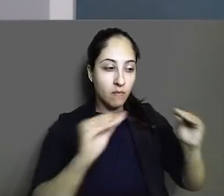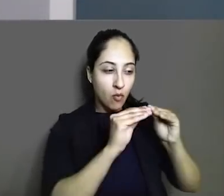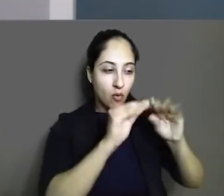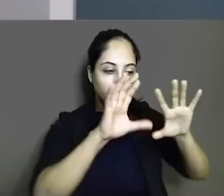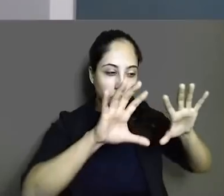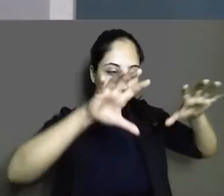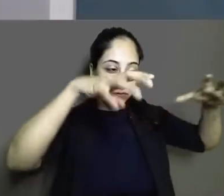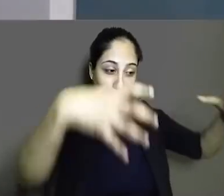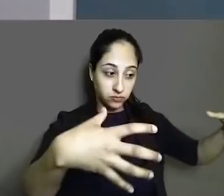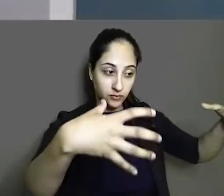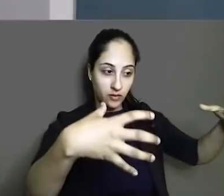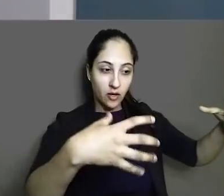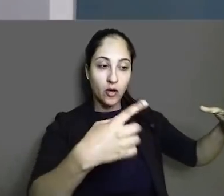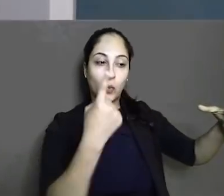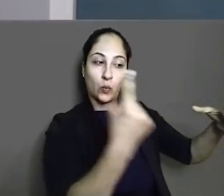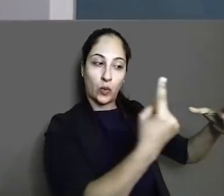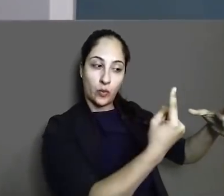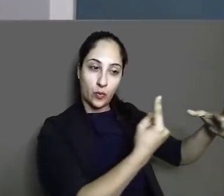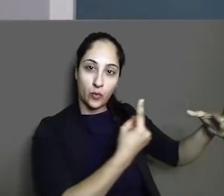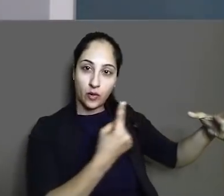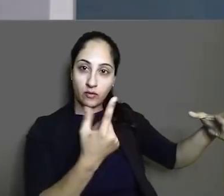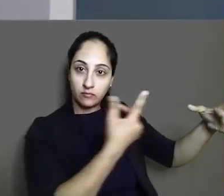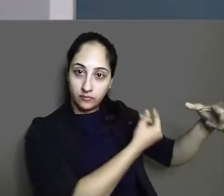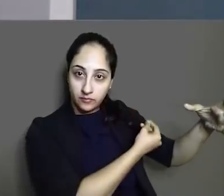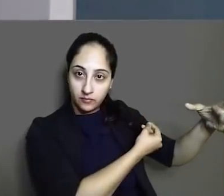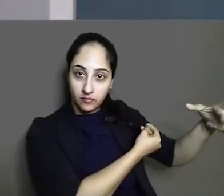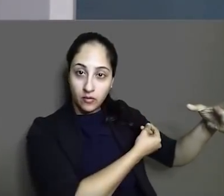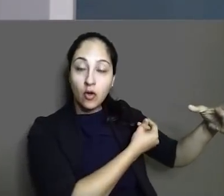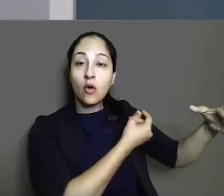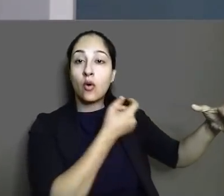mRNA vaccines is still really high, like over 90%.